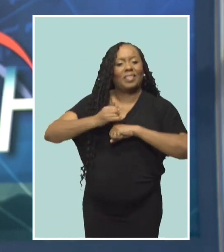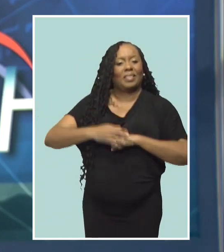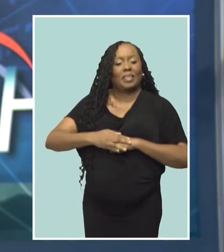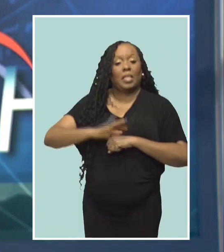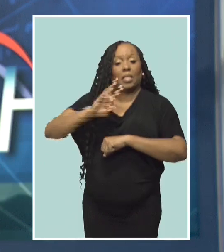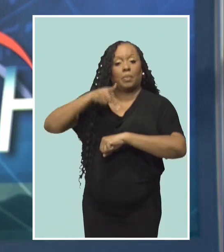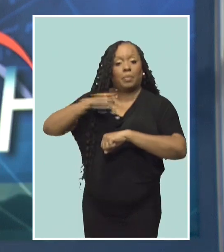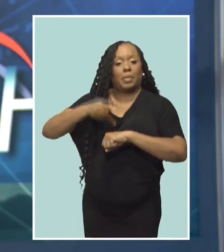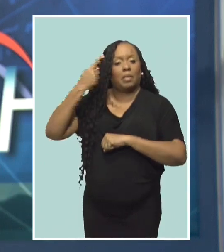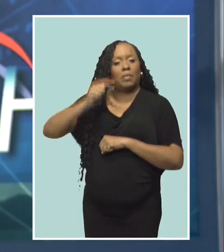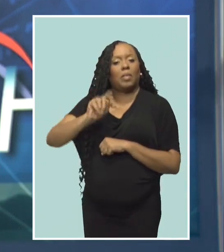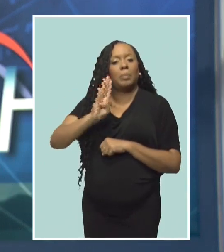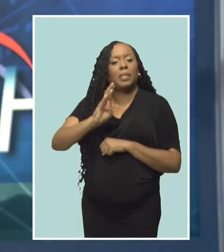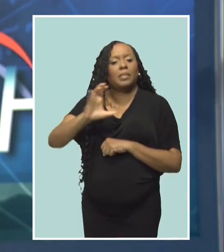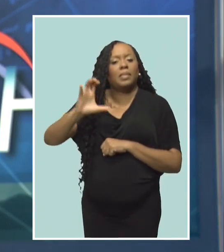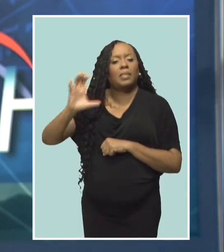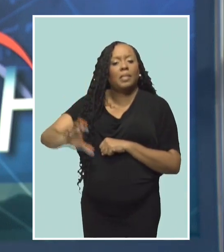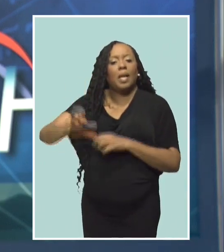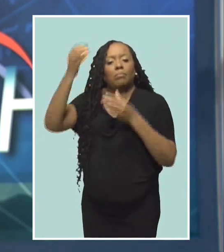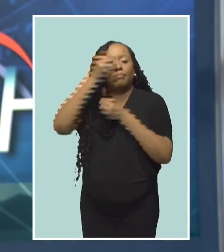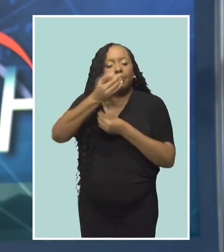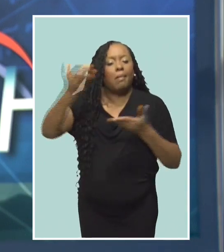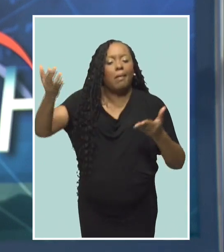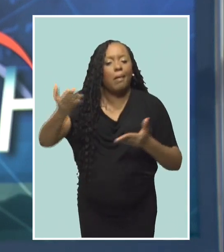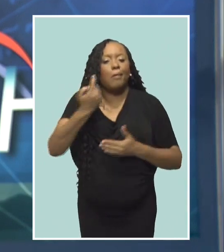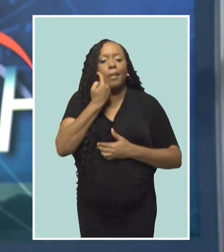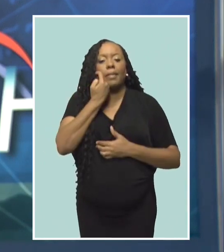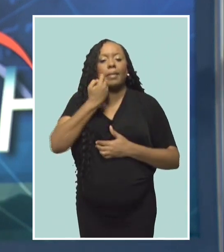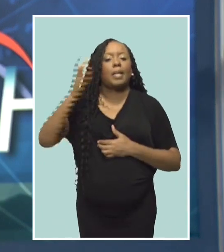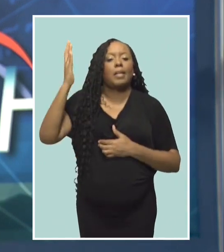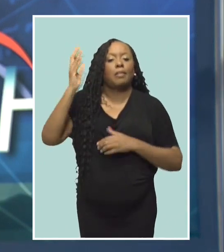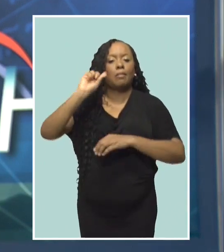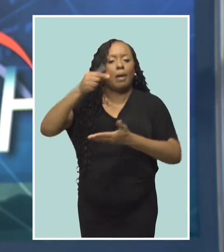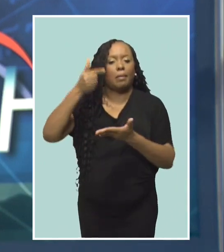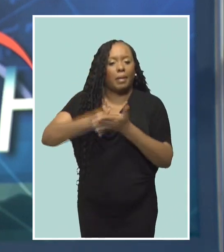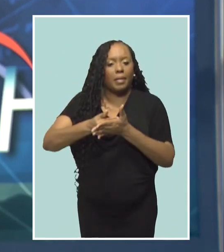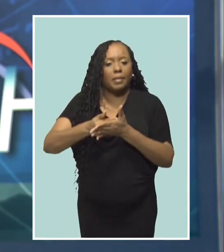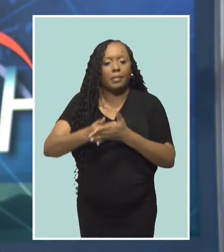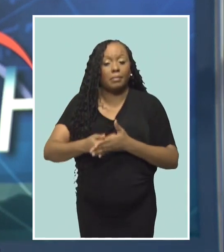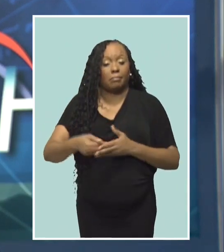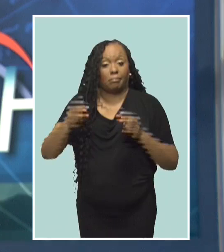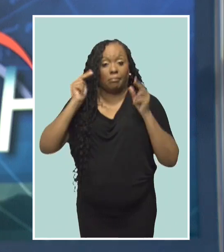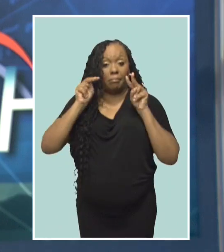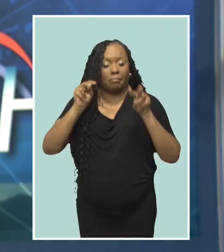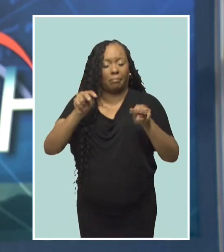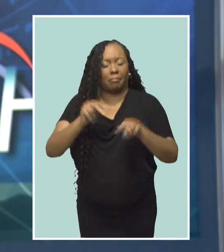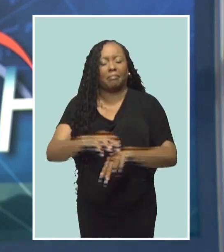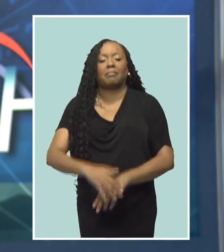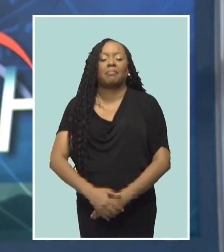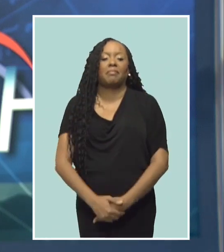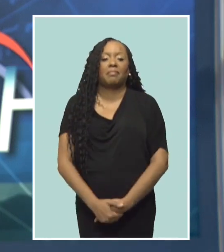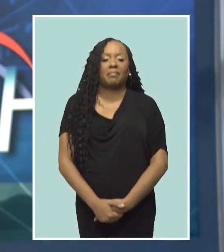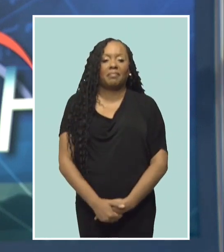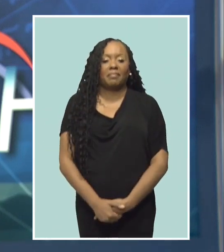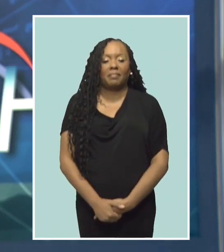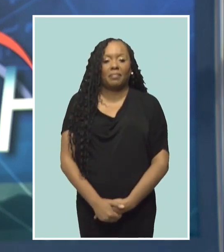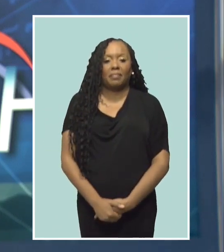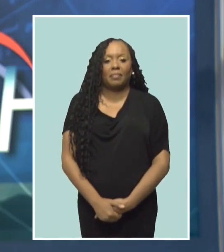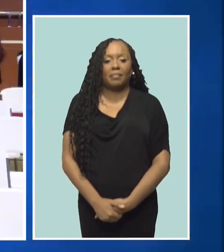from Principal of the Barbados Community College, Annette Aline, during its most recent graduation. Akeem Klinkett tells us